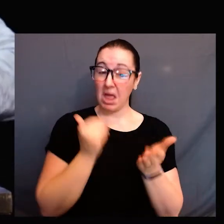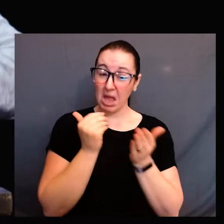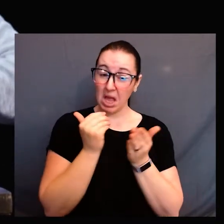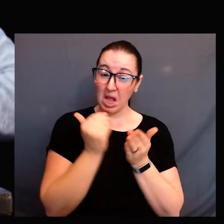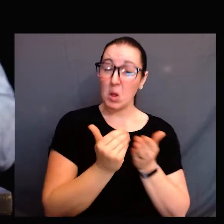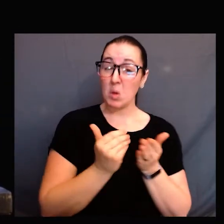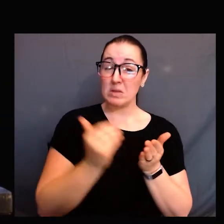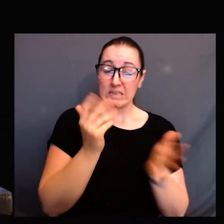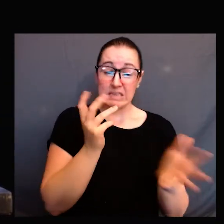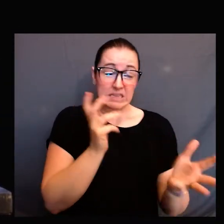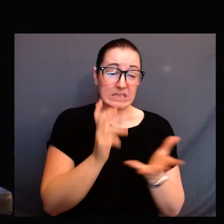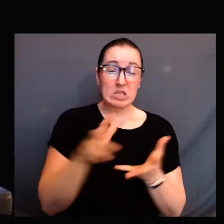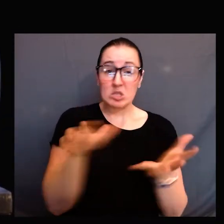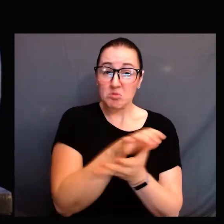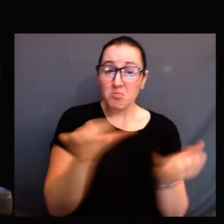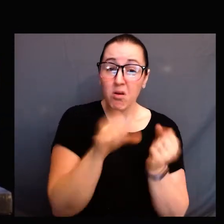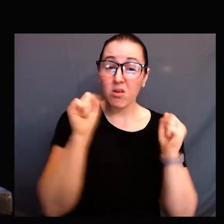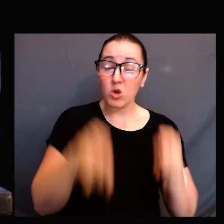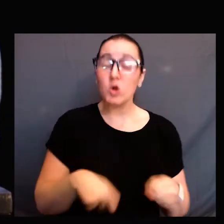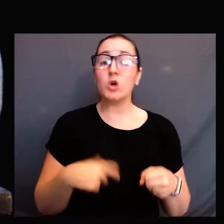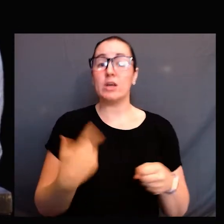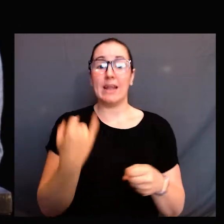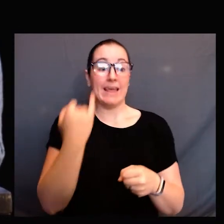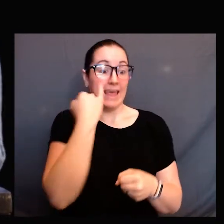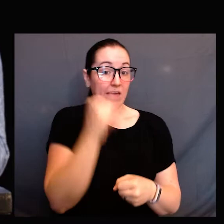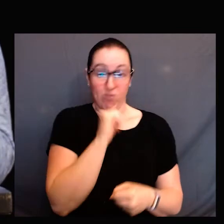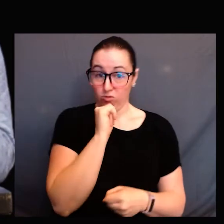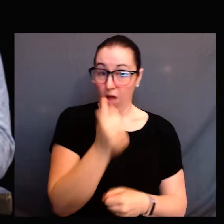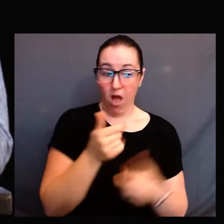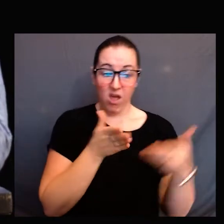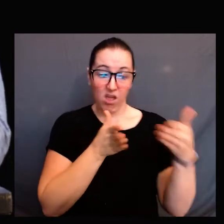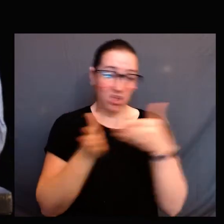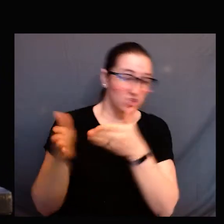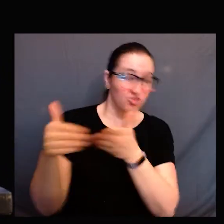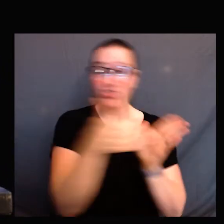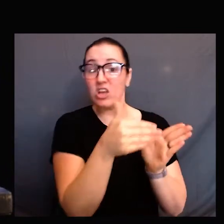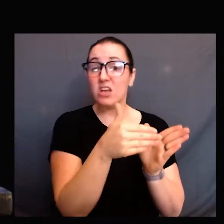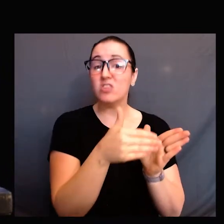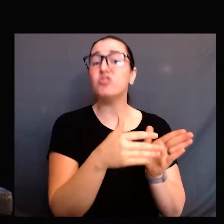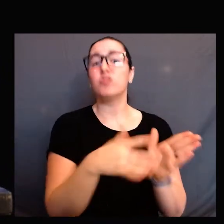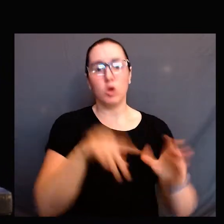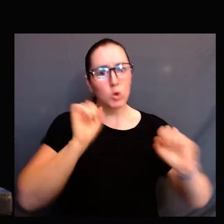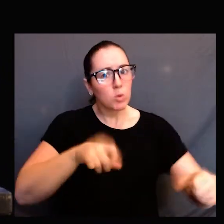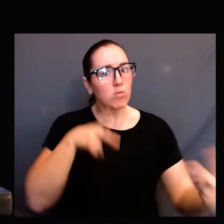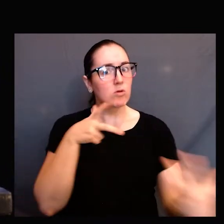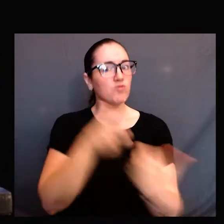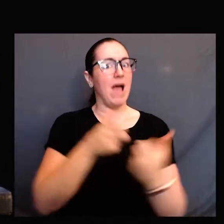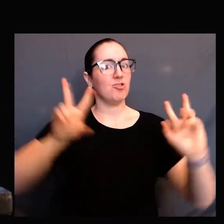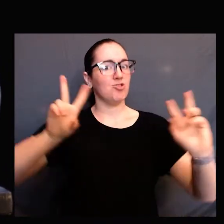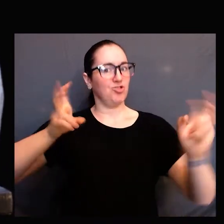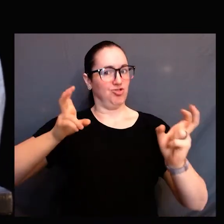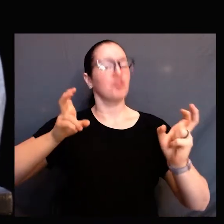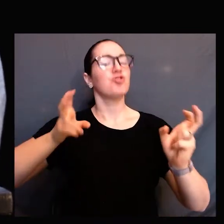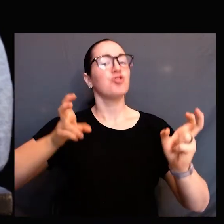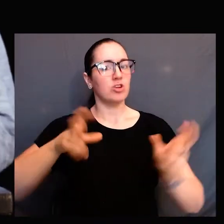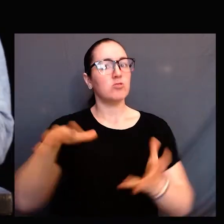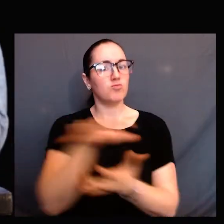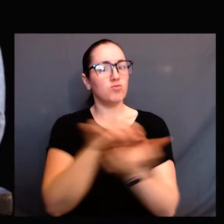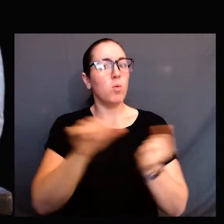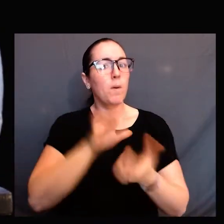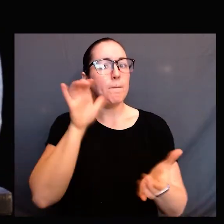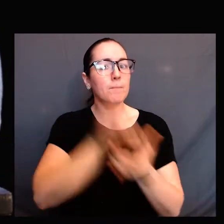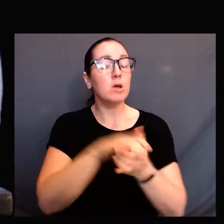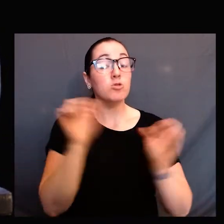without some careful navigation and some fast course correction, there's going to be a crash. Some